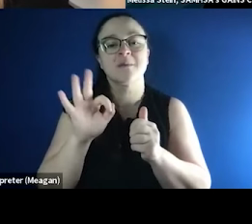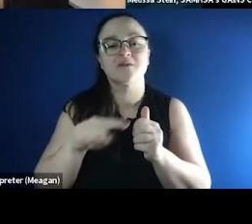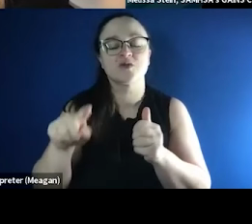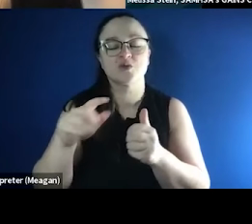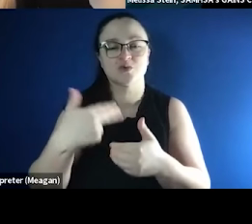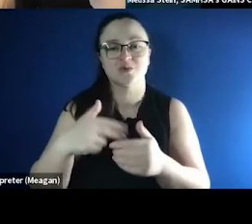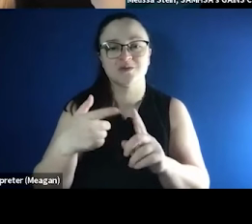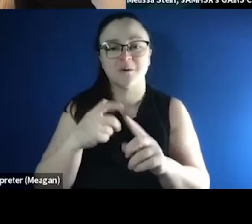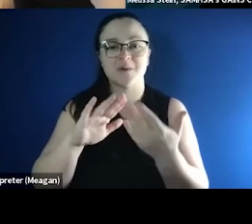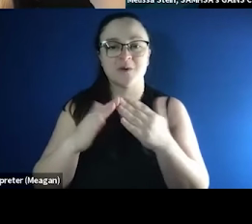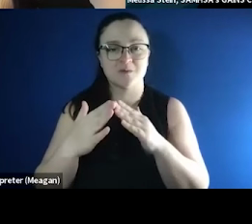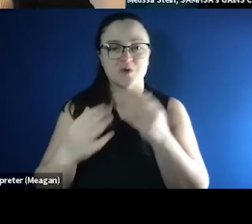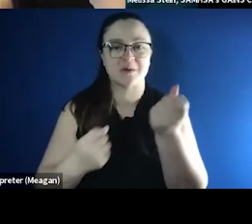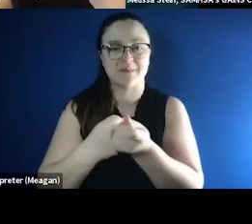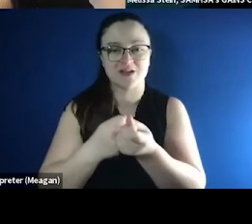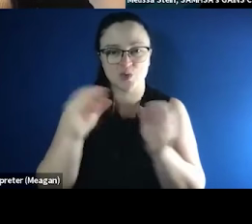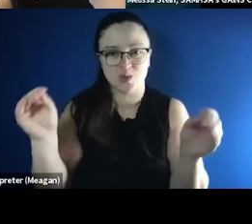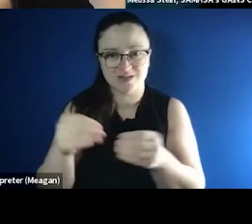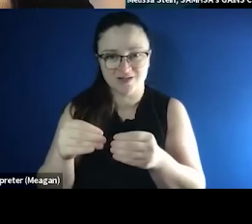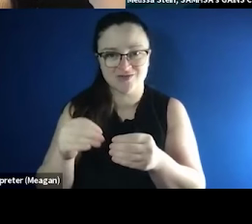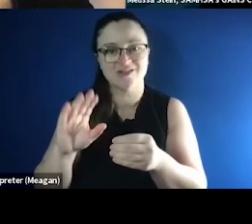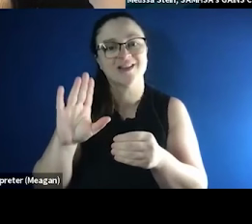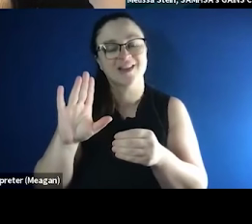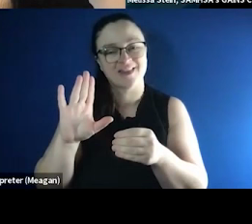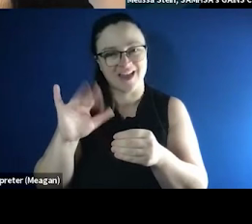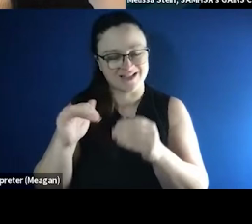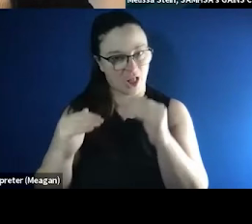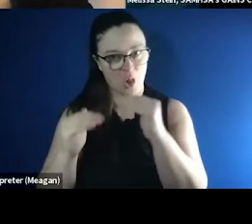provider organizations, but that is very closely followed by